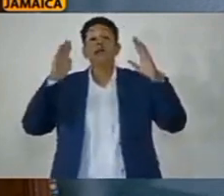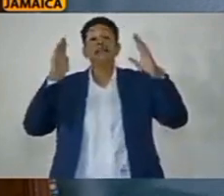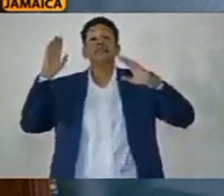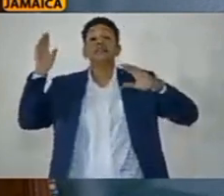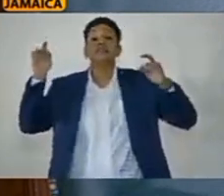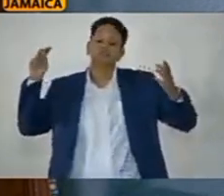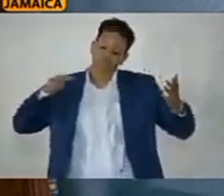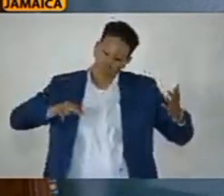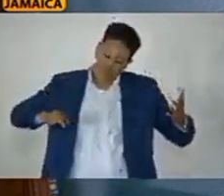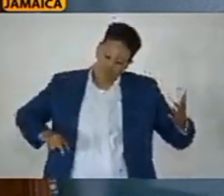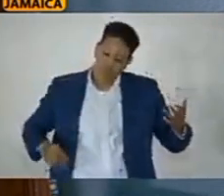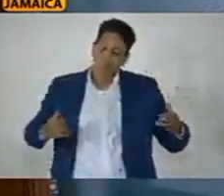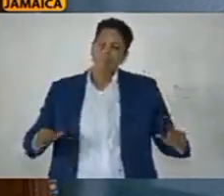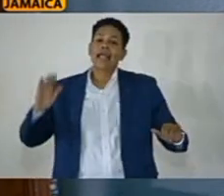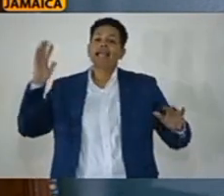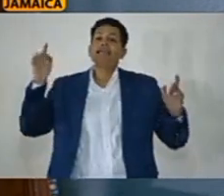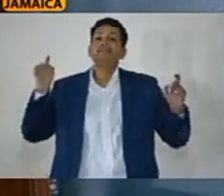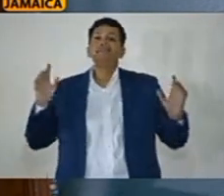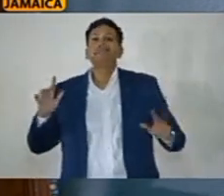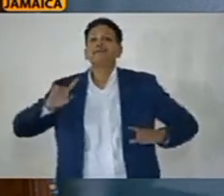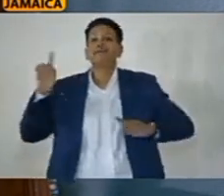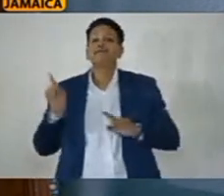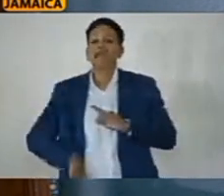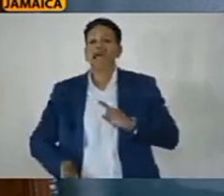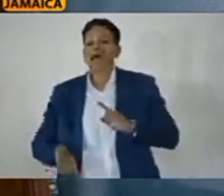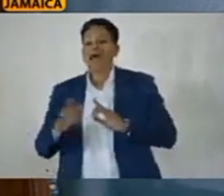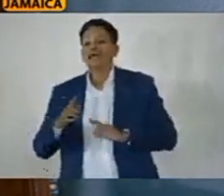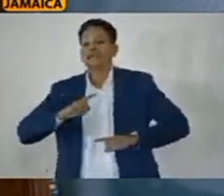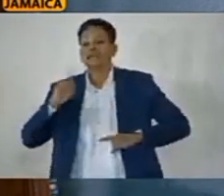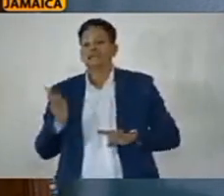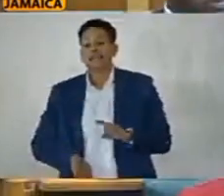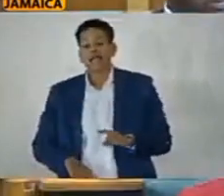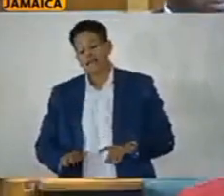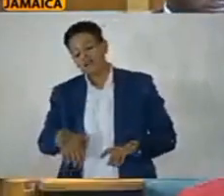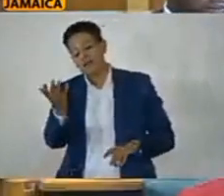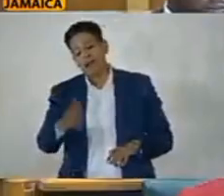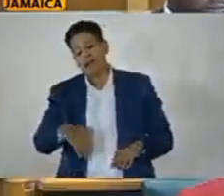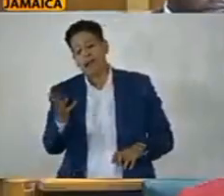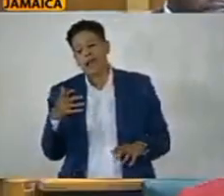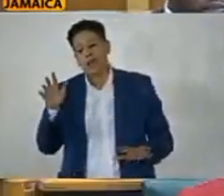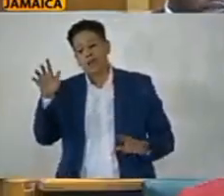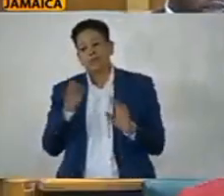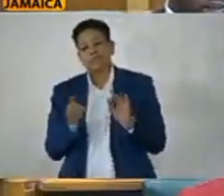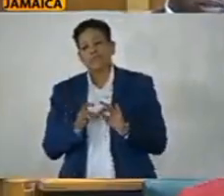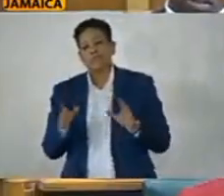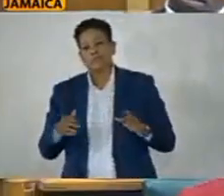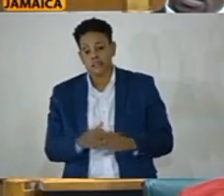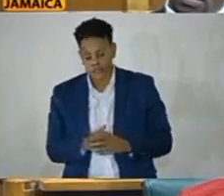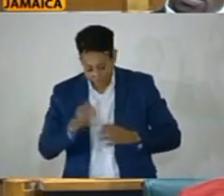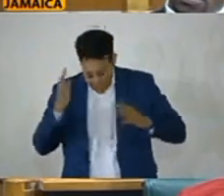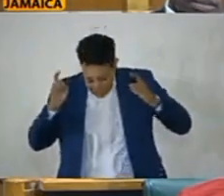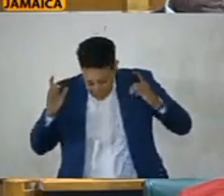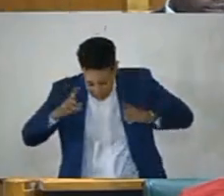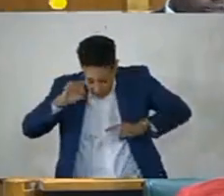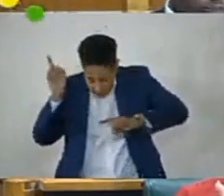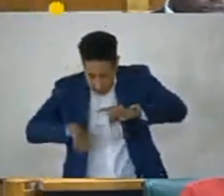The Speaker cannot. Madam Speaker. The Speaker cannot.